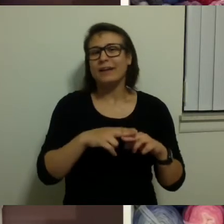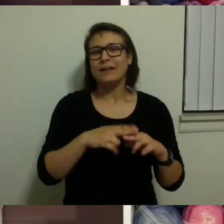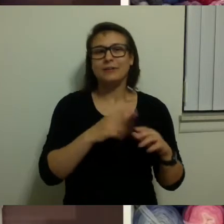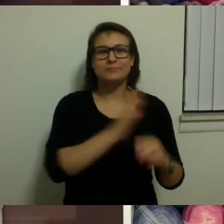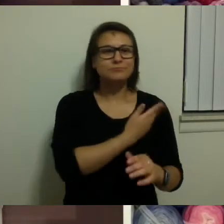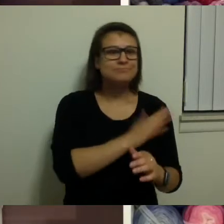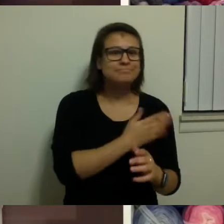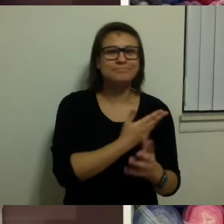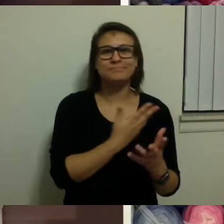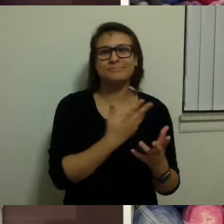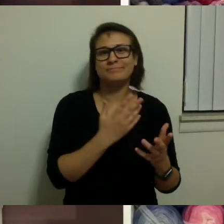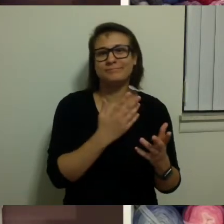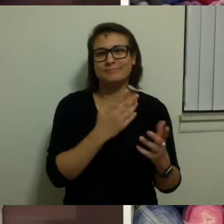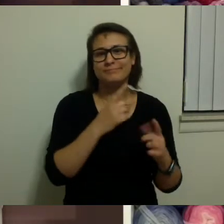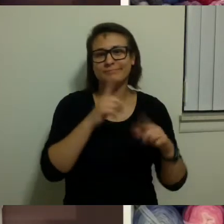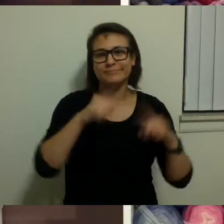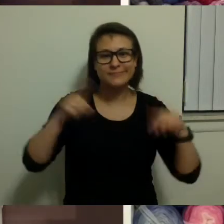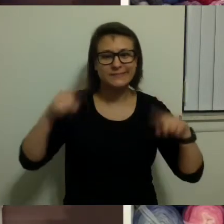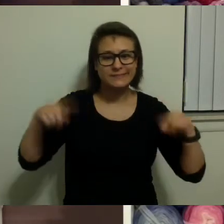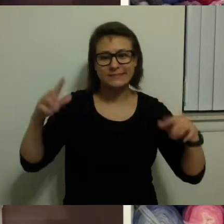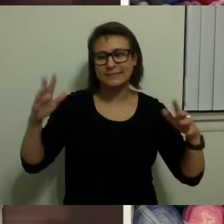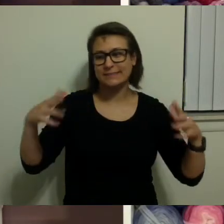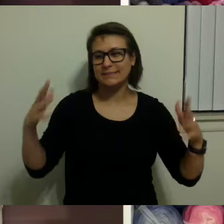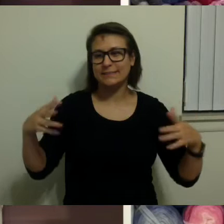lots of music and all kinds of